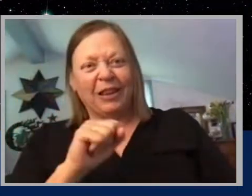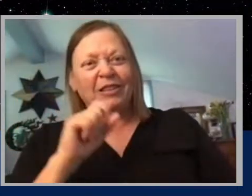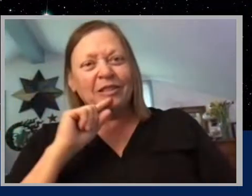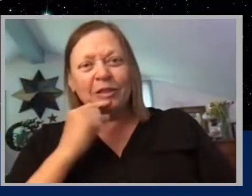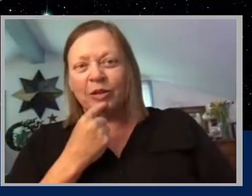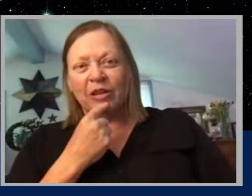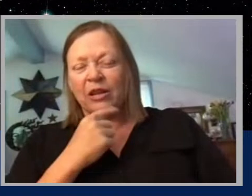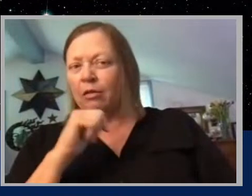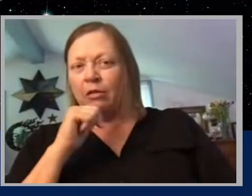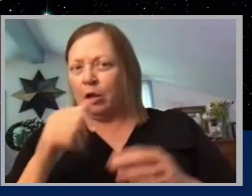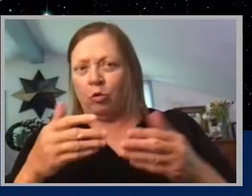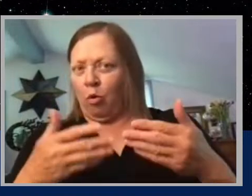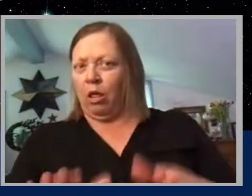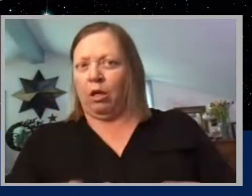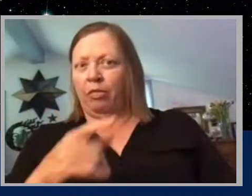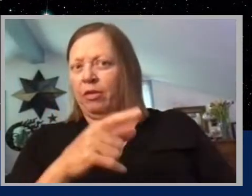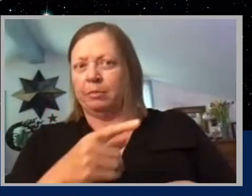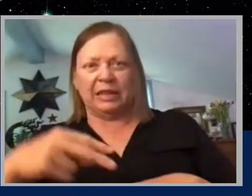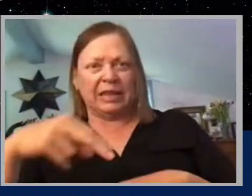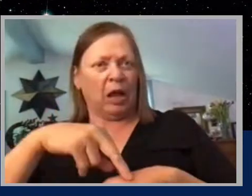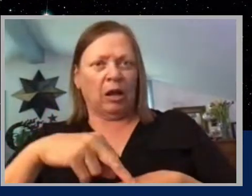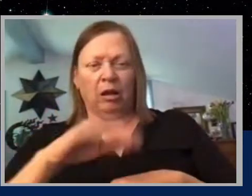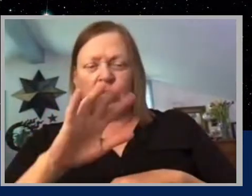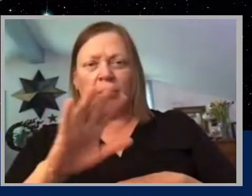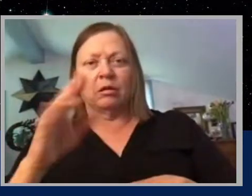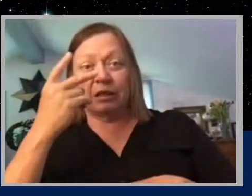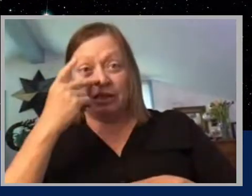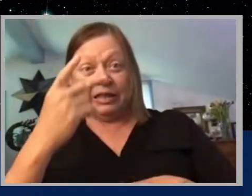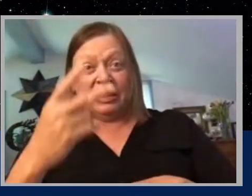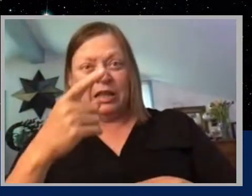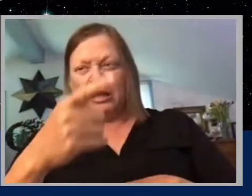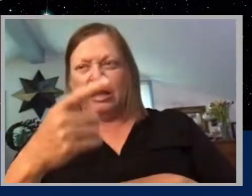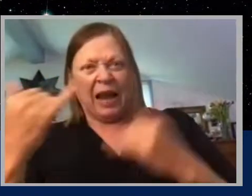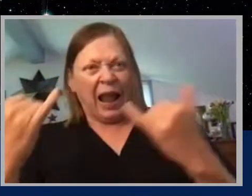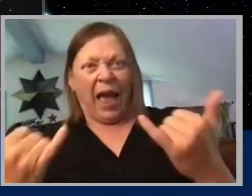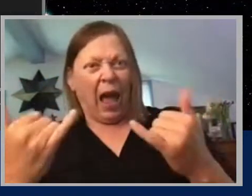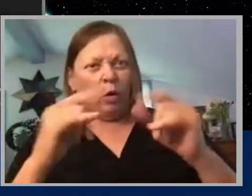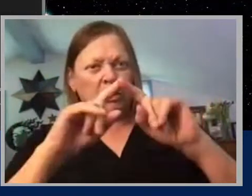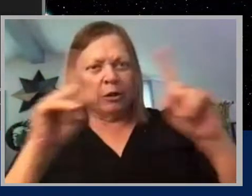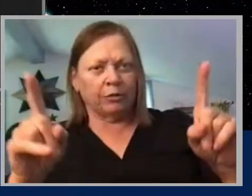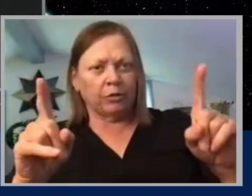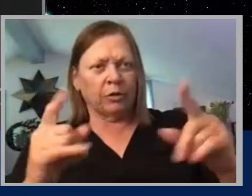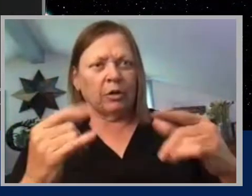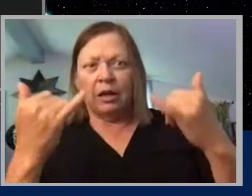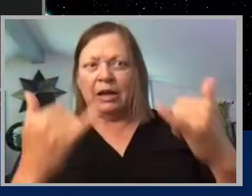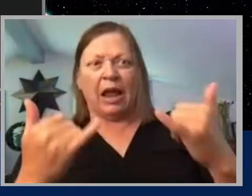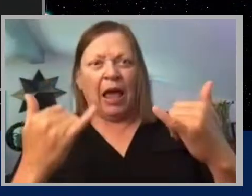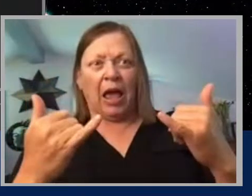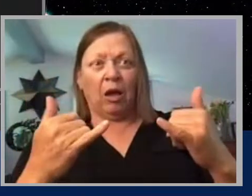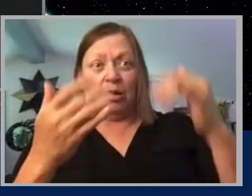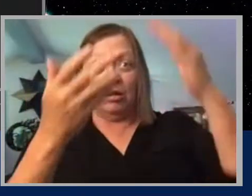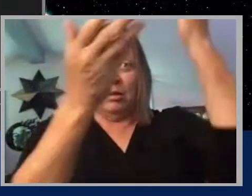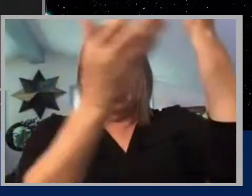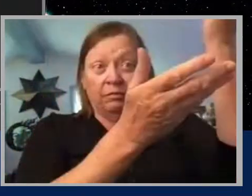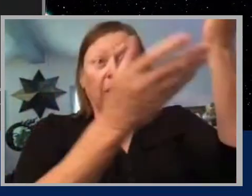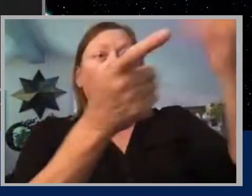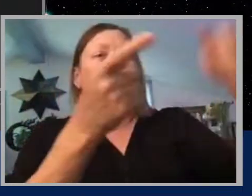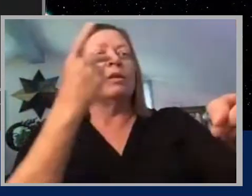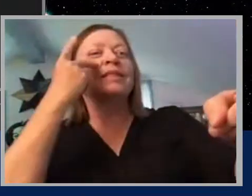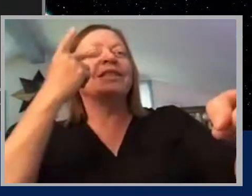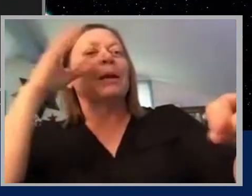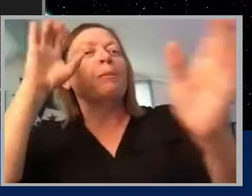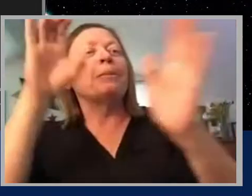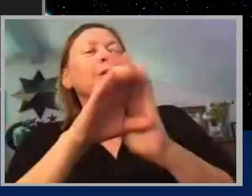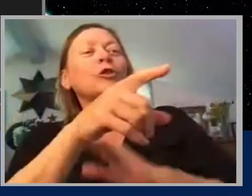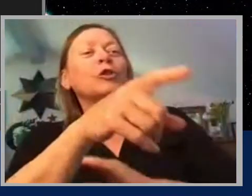up, really. I guess they come out and you see them on stretchers. They're like not able to stand up and walk. Oh, there he is. Did I get the right one? Carpenter